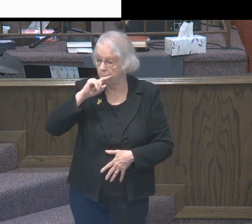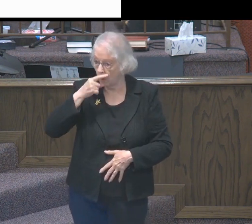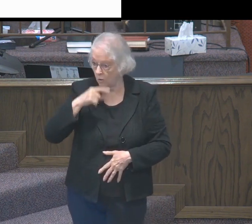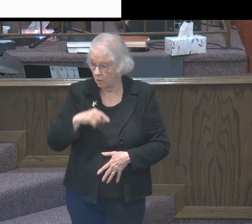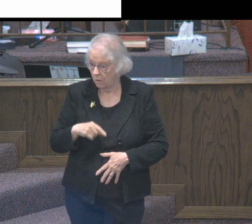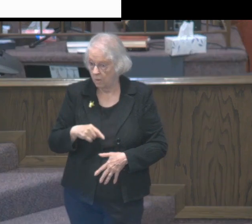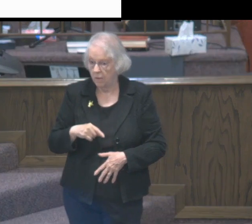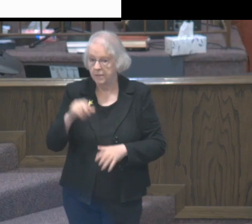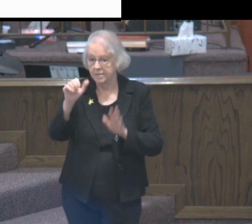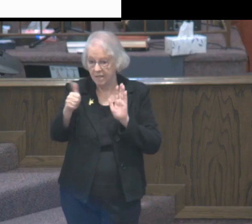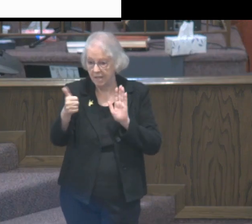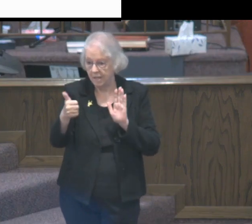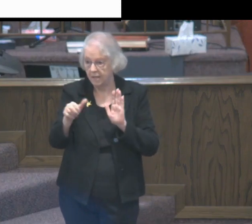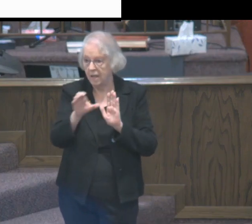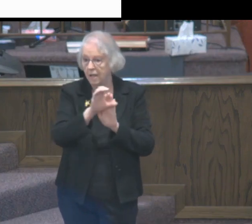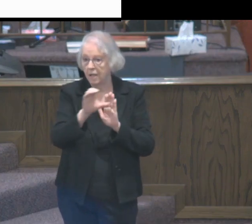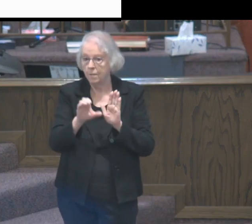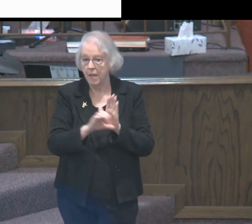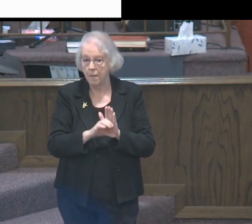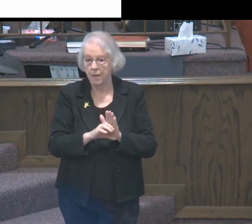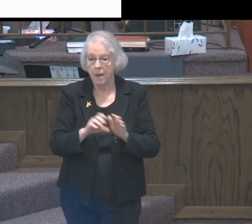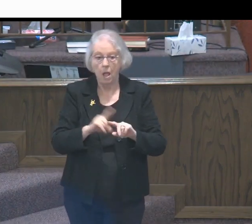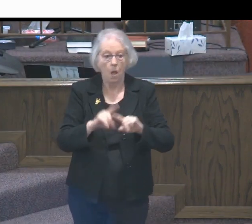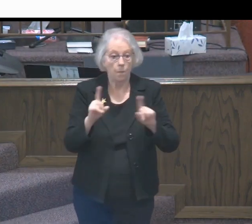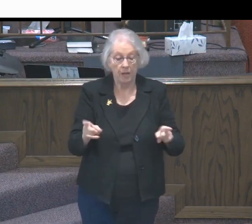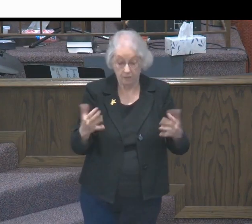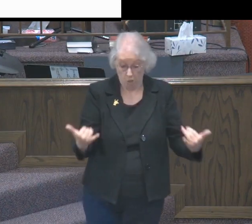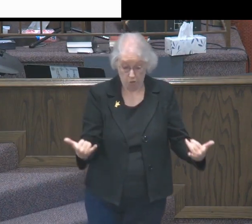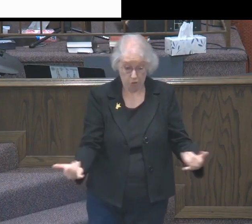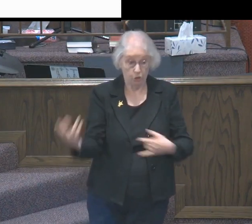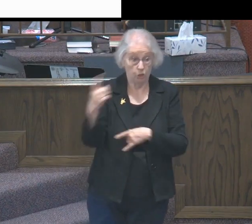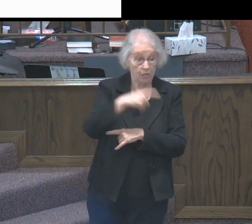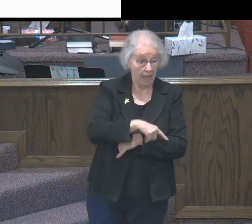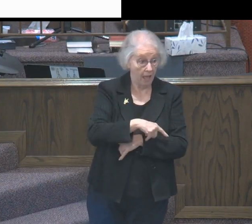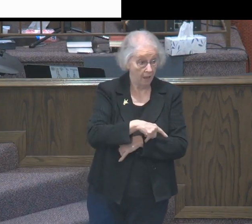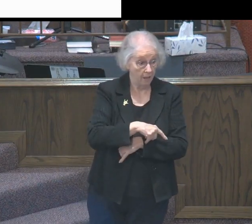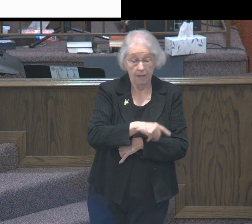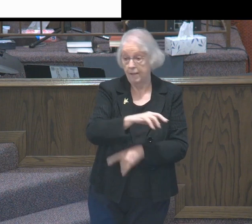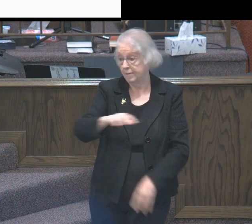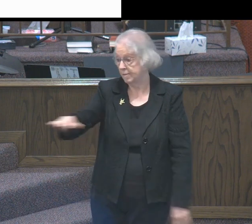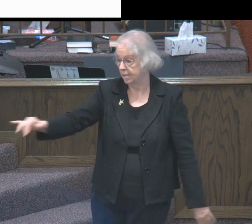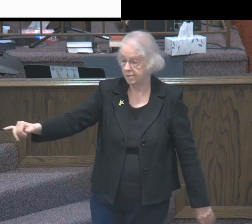find today. Laws change today based on what?